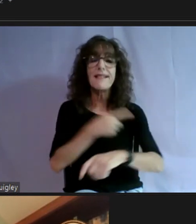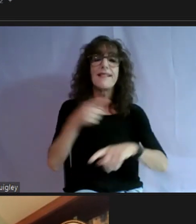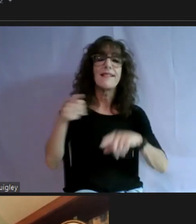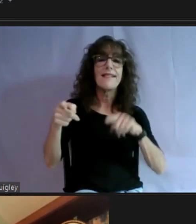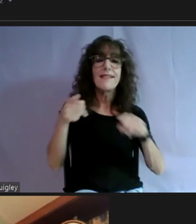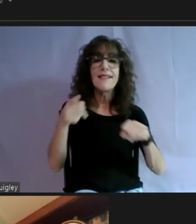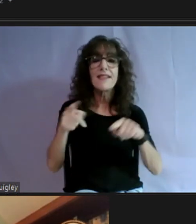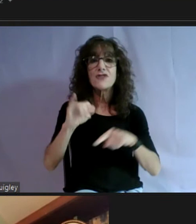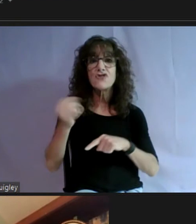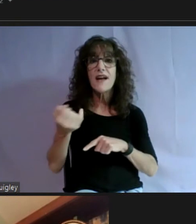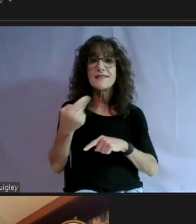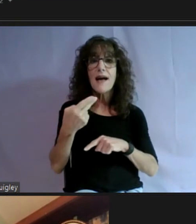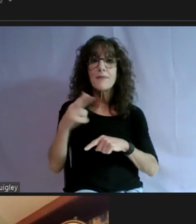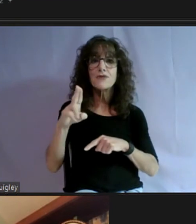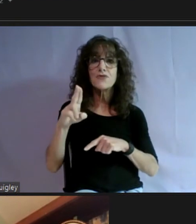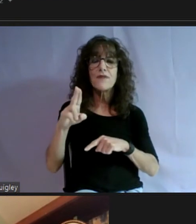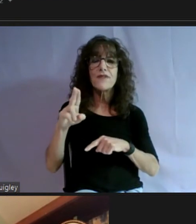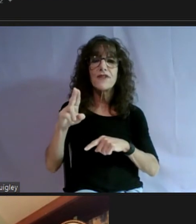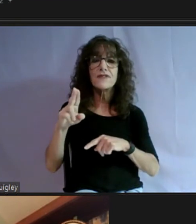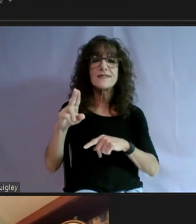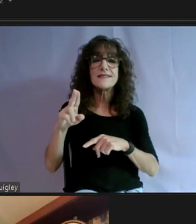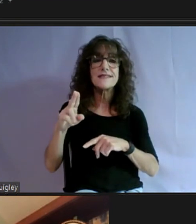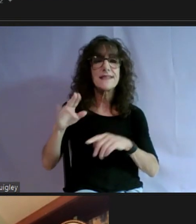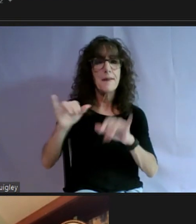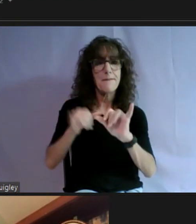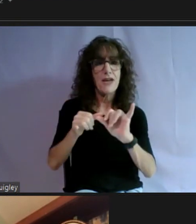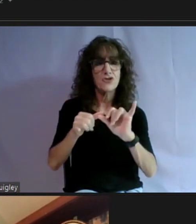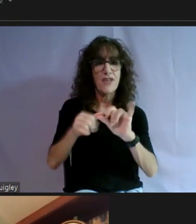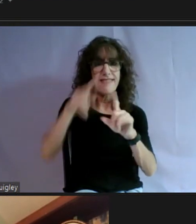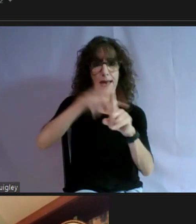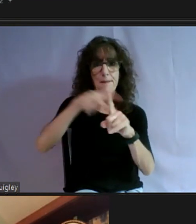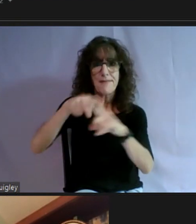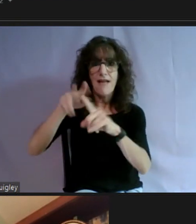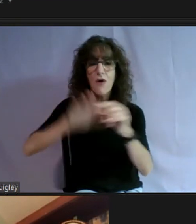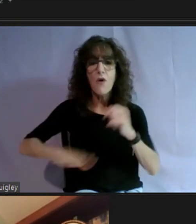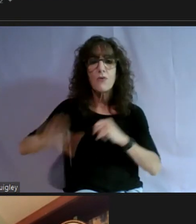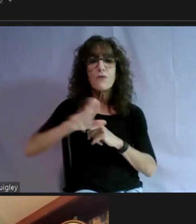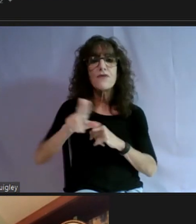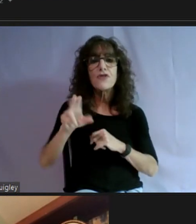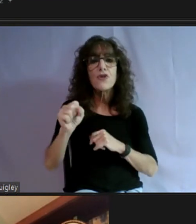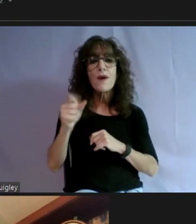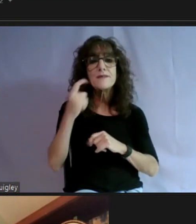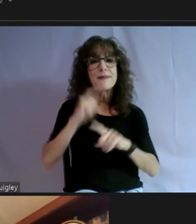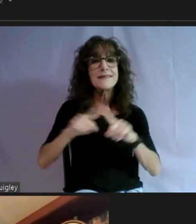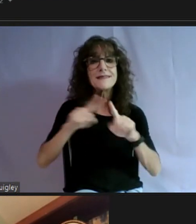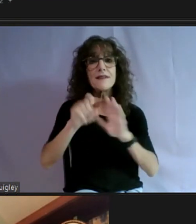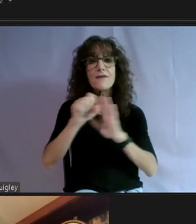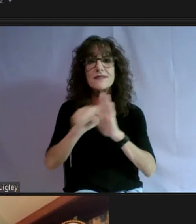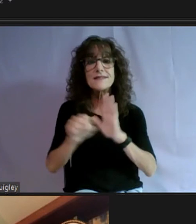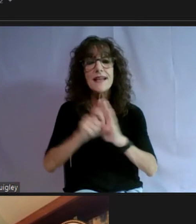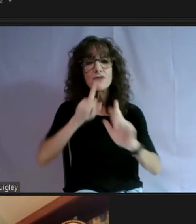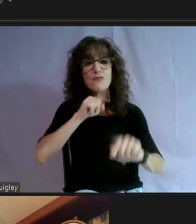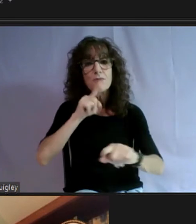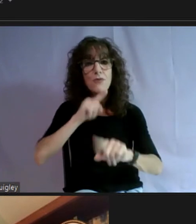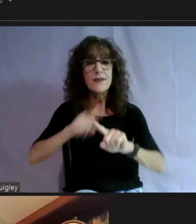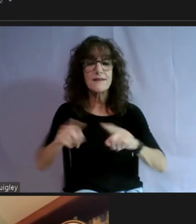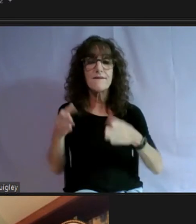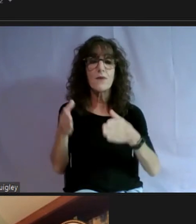it that they're applying to everywhere in the country because different states are reporting in different